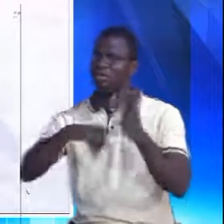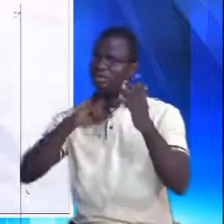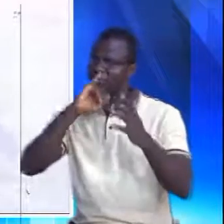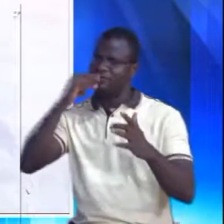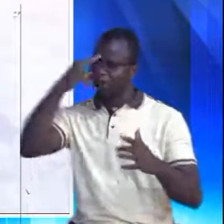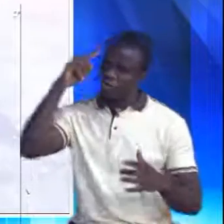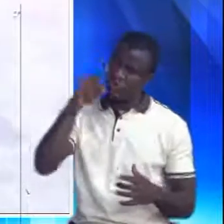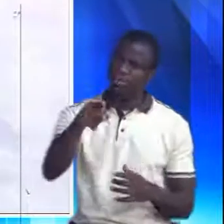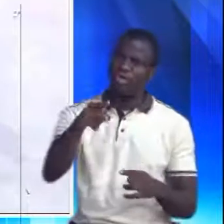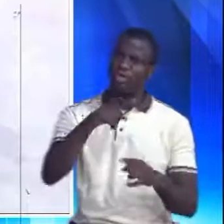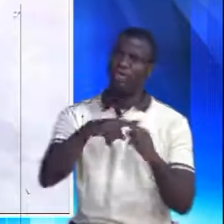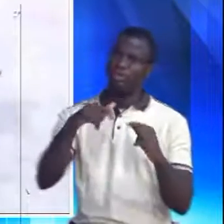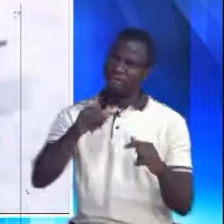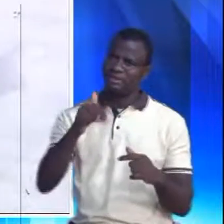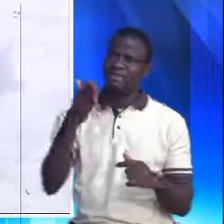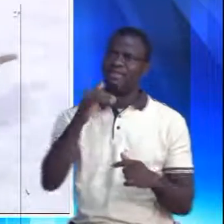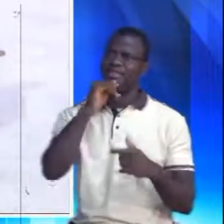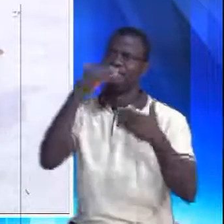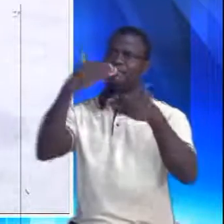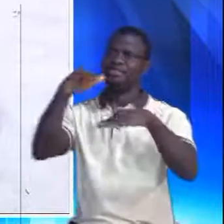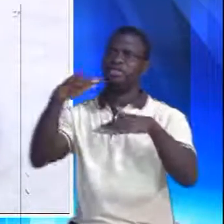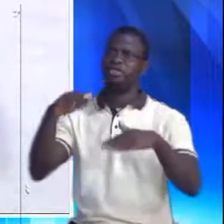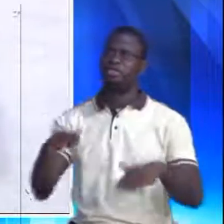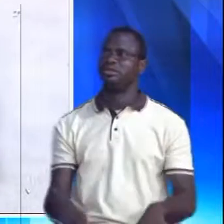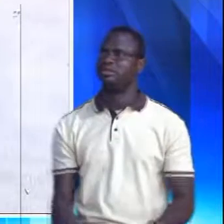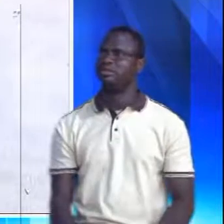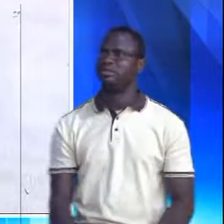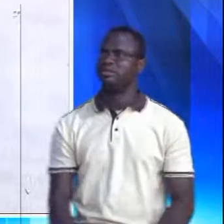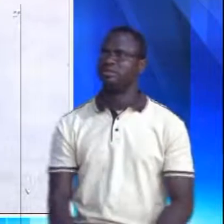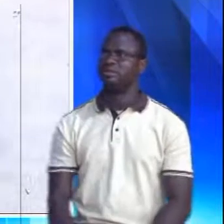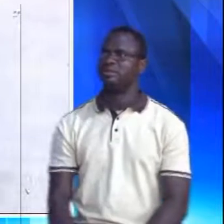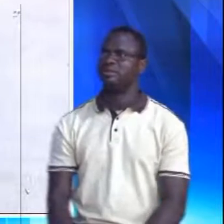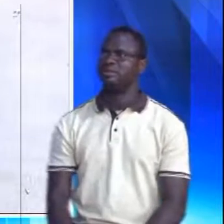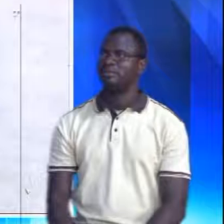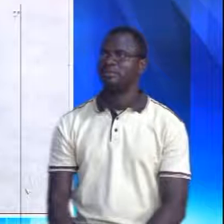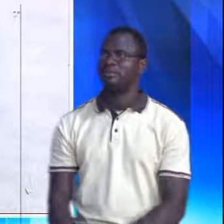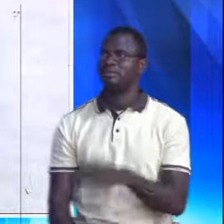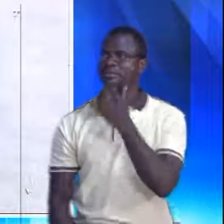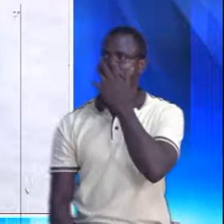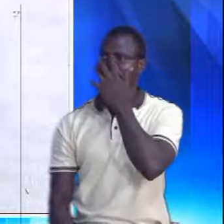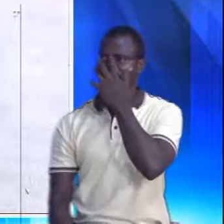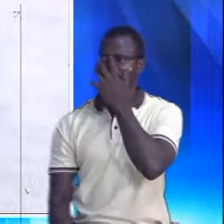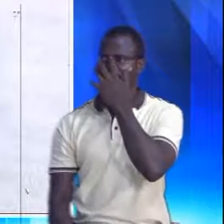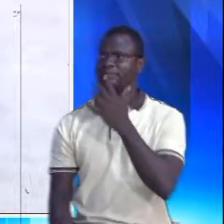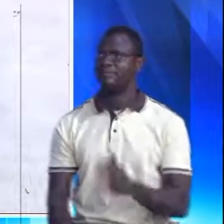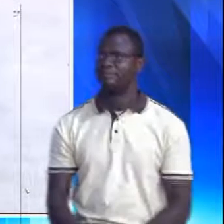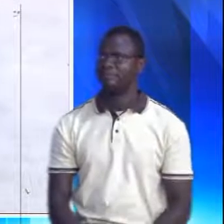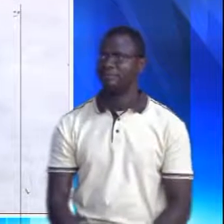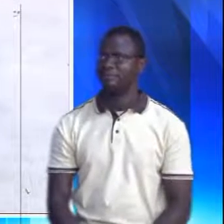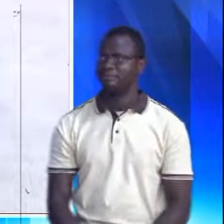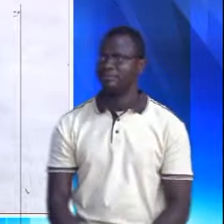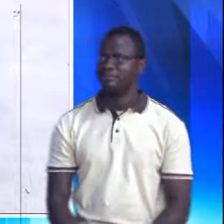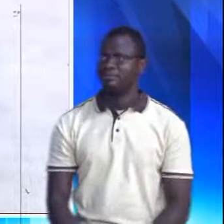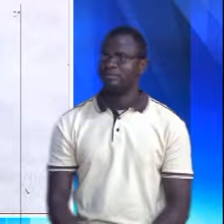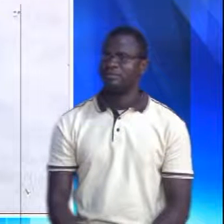Hello, students. I hope you are getting me. The extent to which you can claim your rights is the limit to other person's rights. So you stop doing